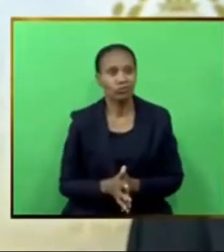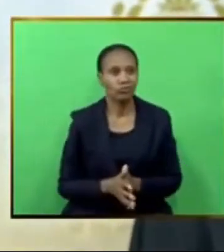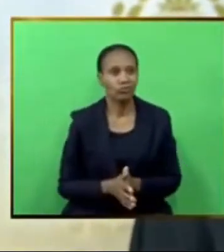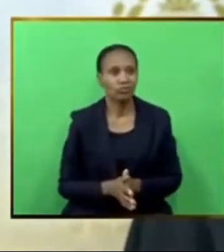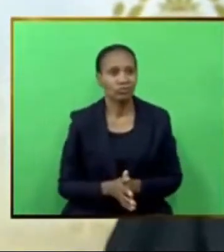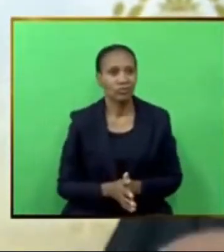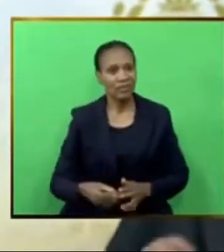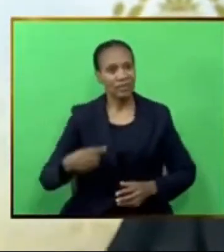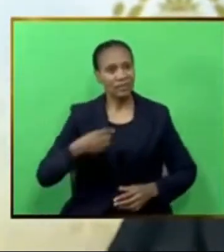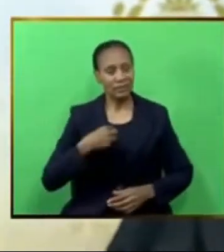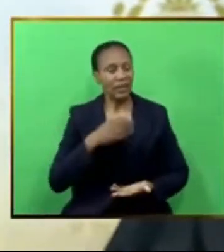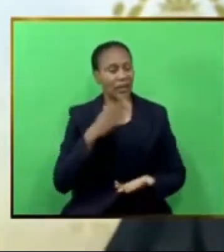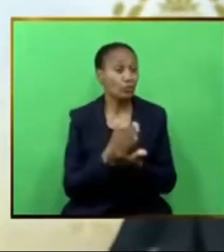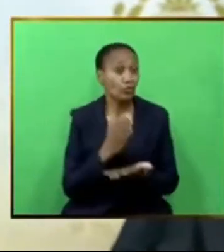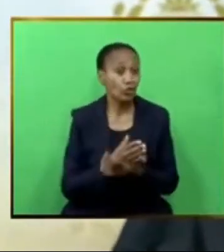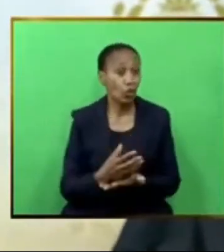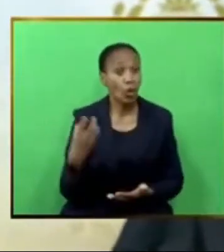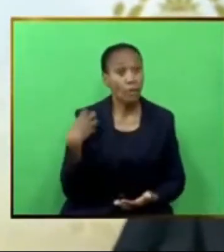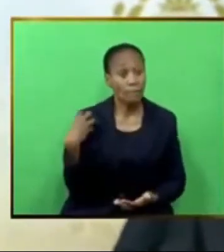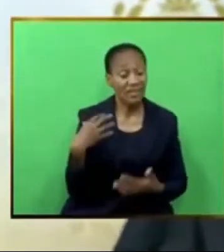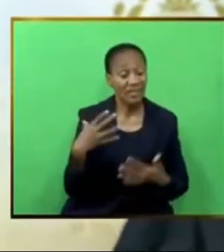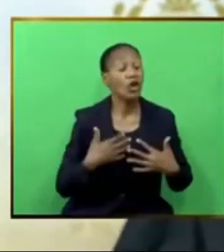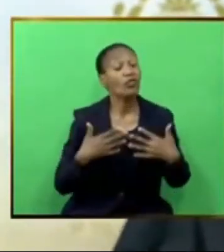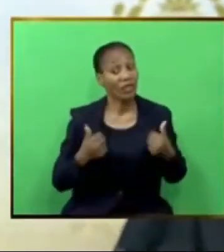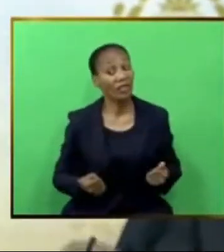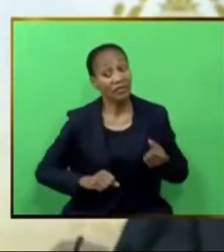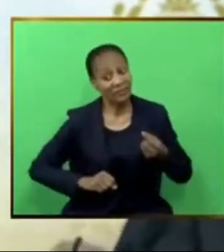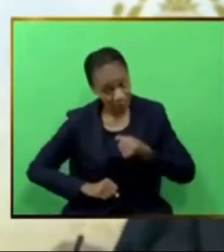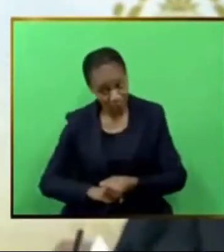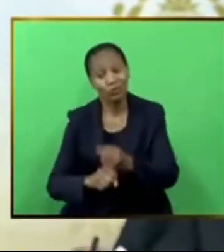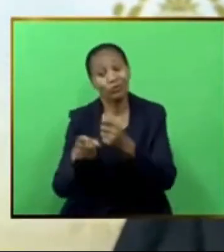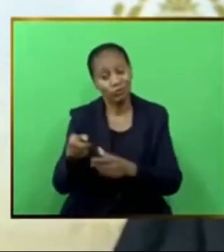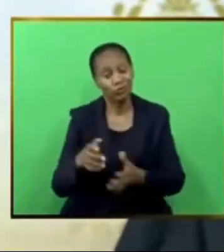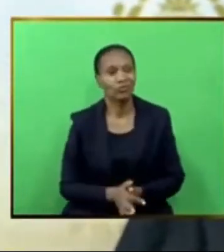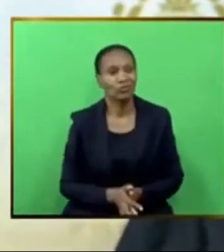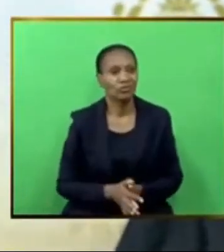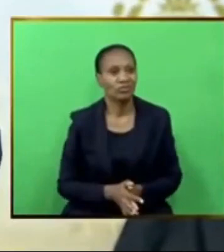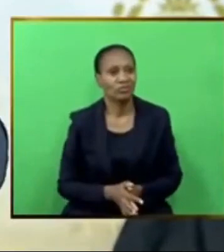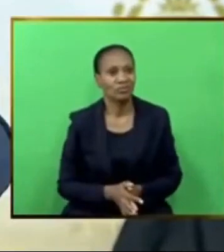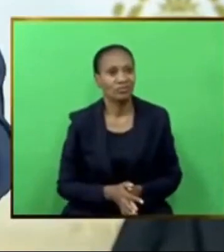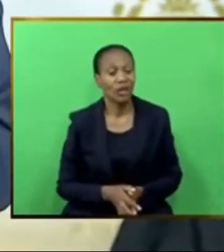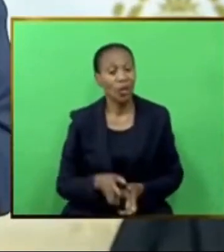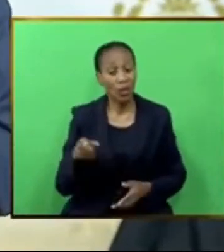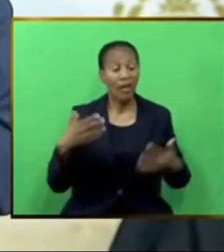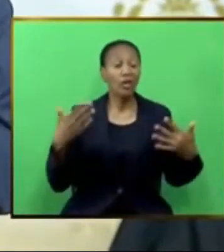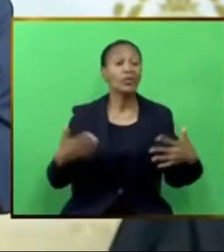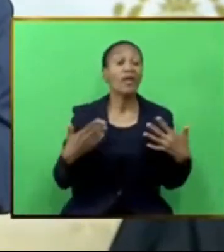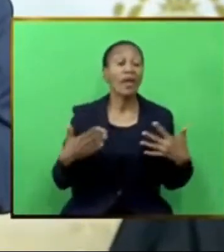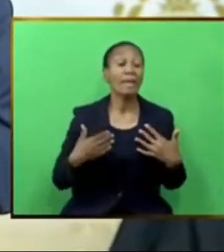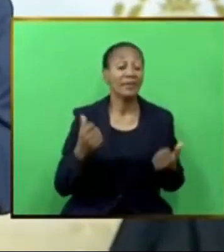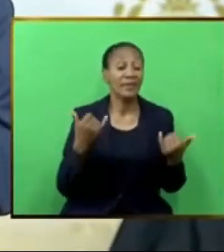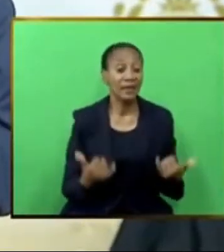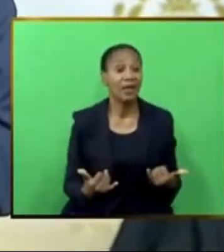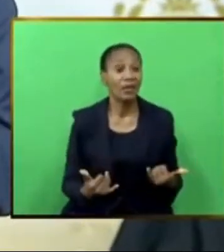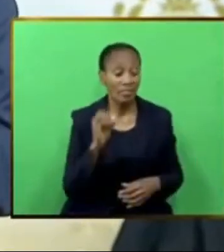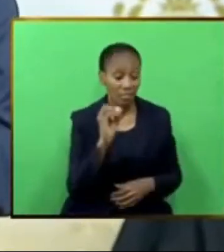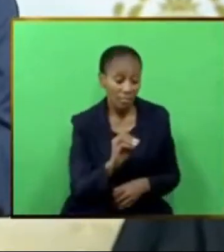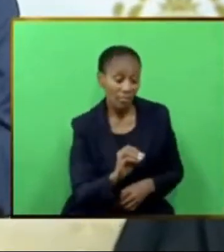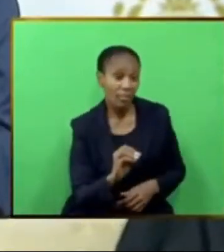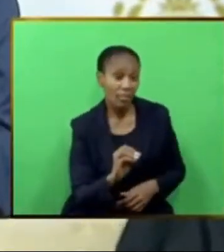I'm certain the Minister of Health also agrees. You'll be happy to hear that we are